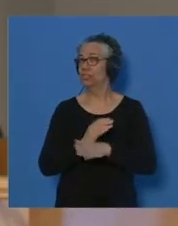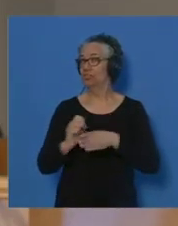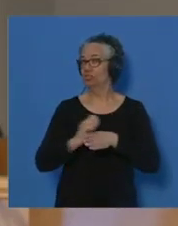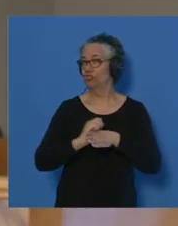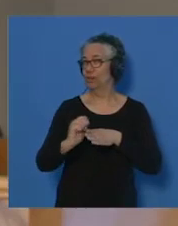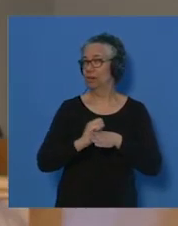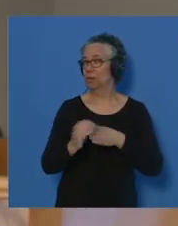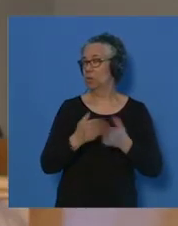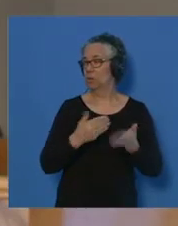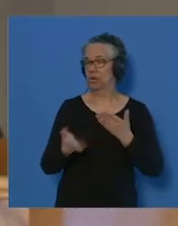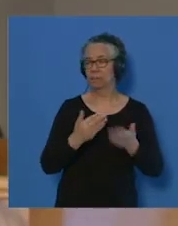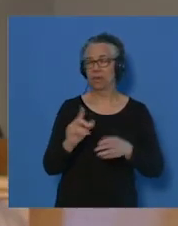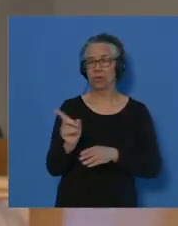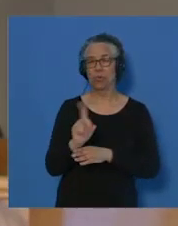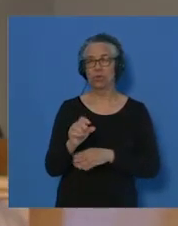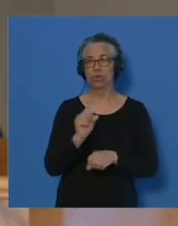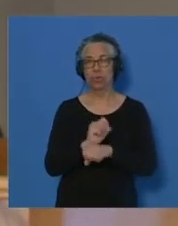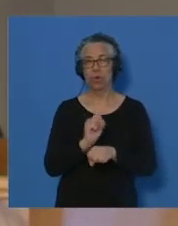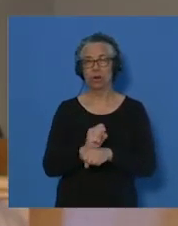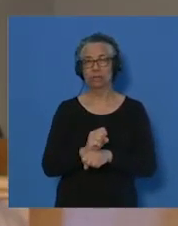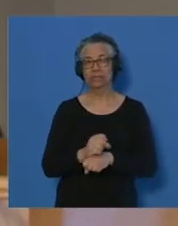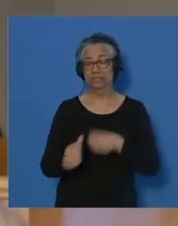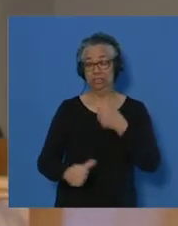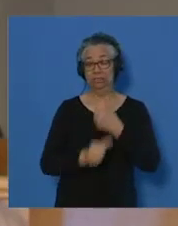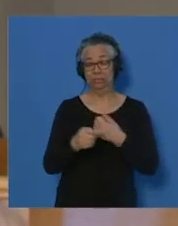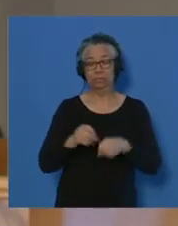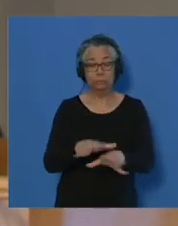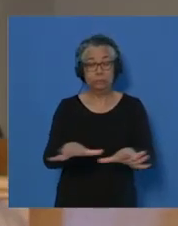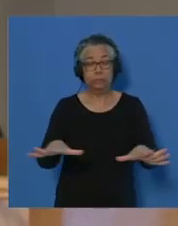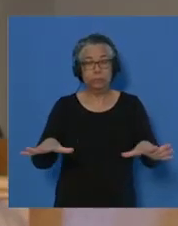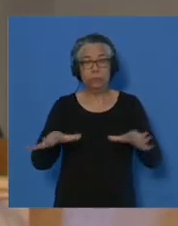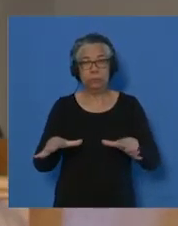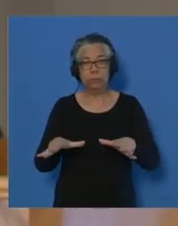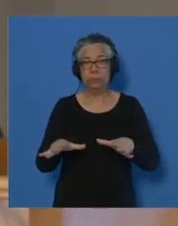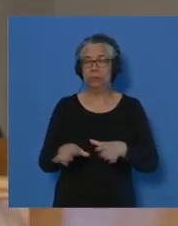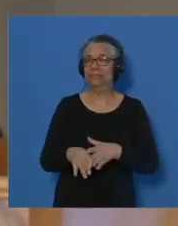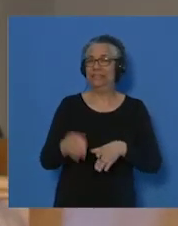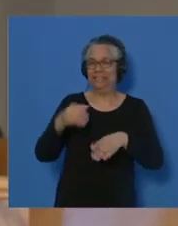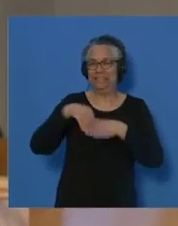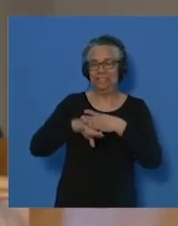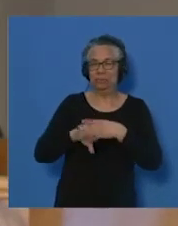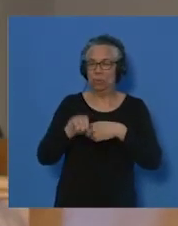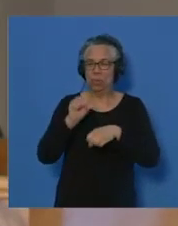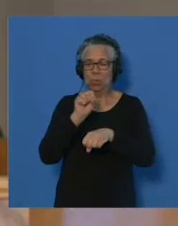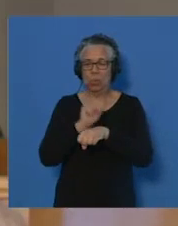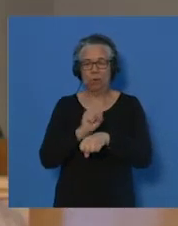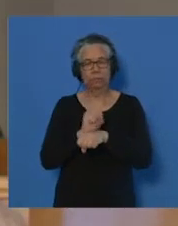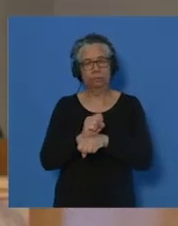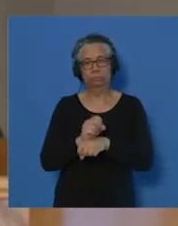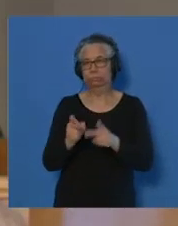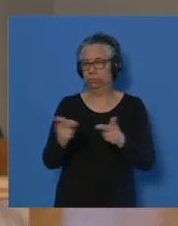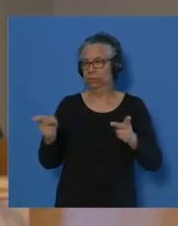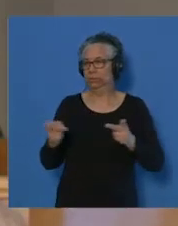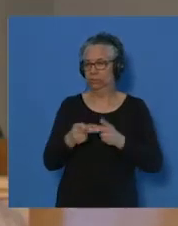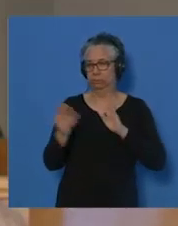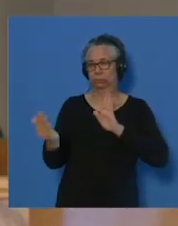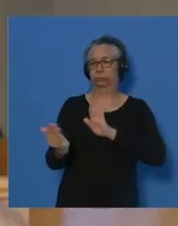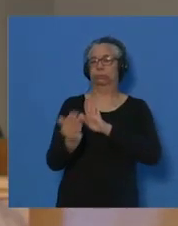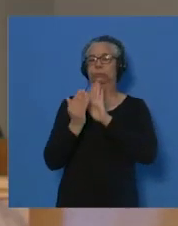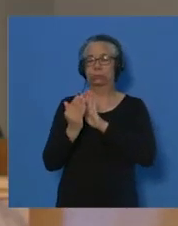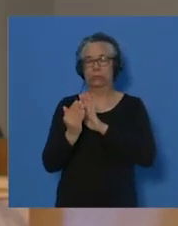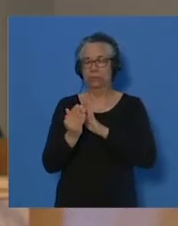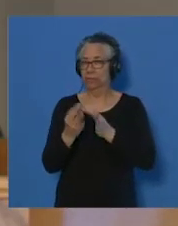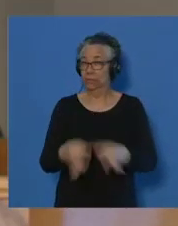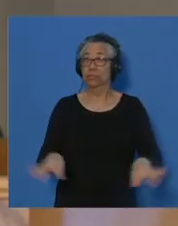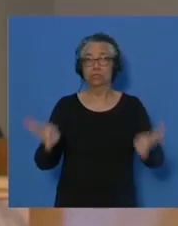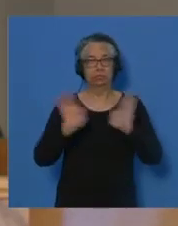which industry you work in, the risk of spreading infections in the workplace is ever more present. It is important that everyone knows the